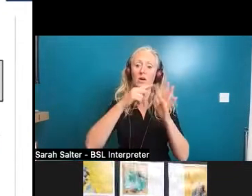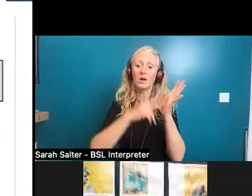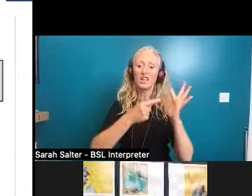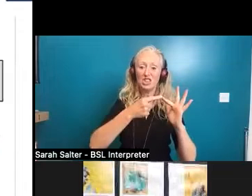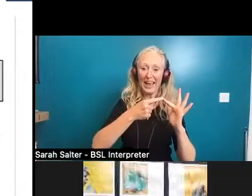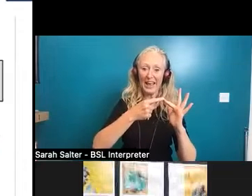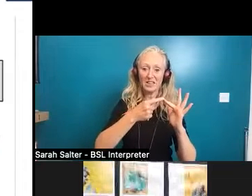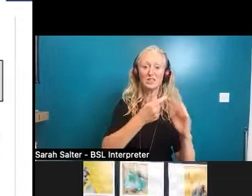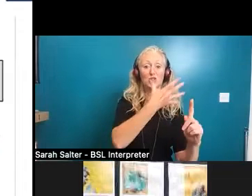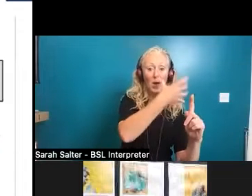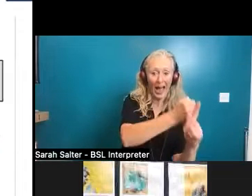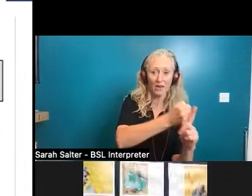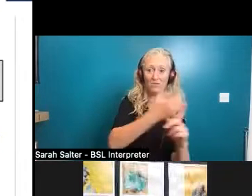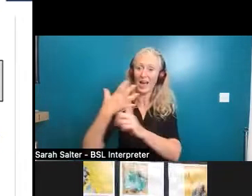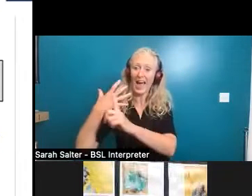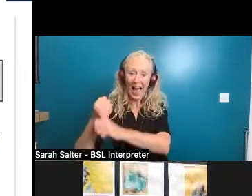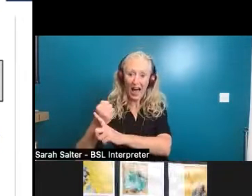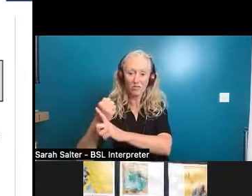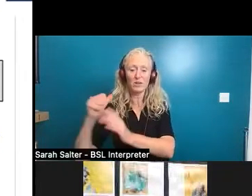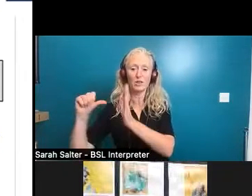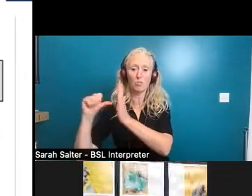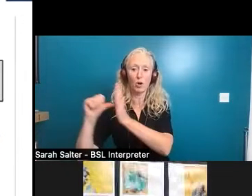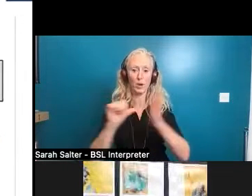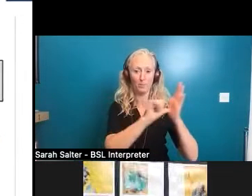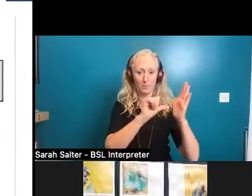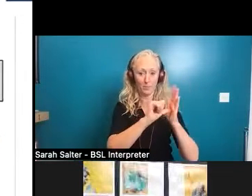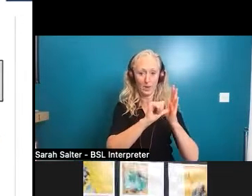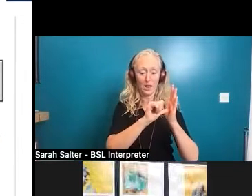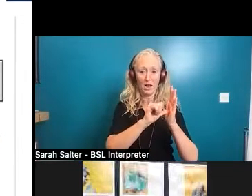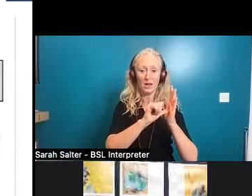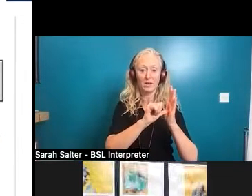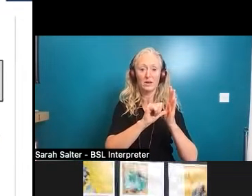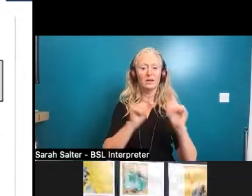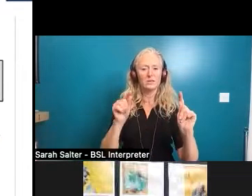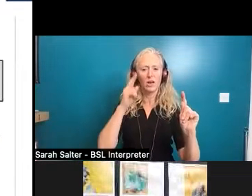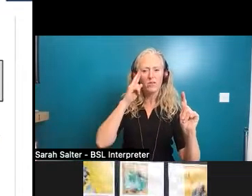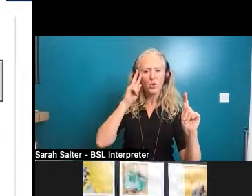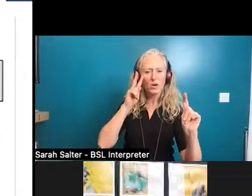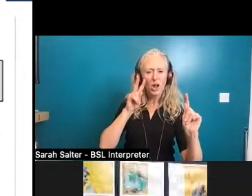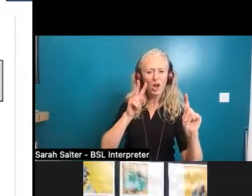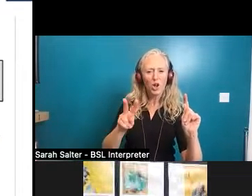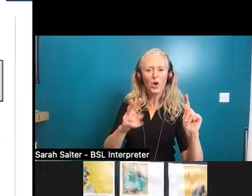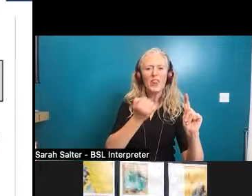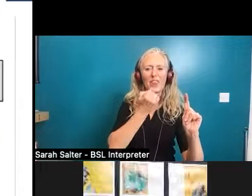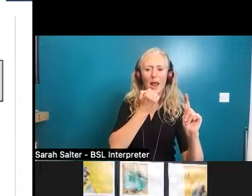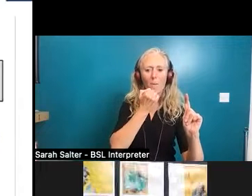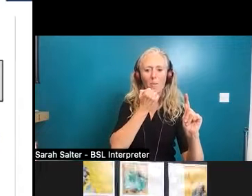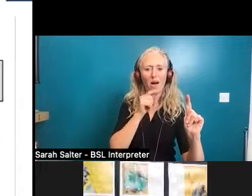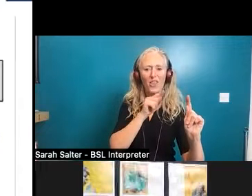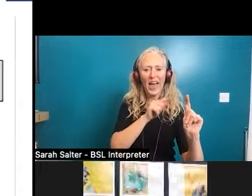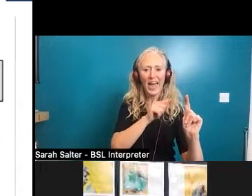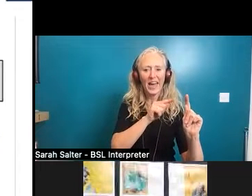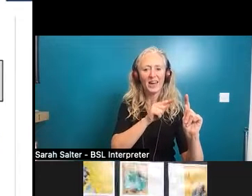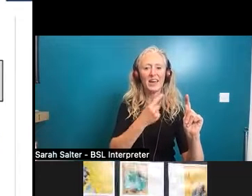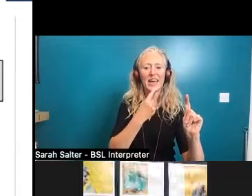found here, much further down, this bigger number here means it's a long way further down the gene. Again,